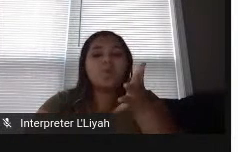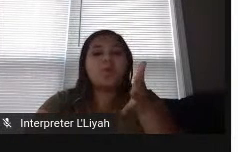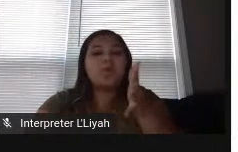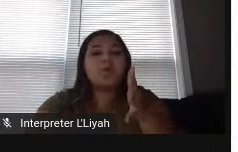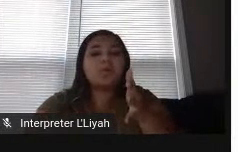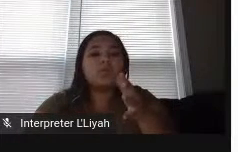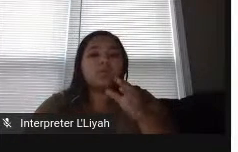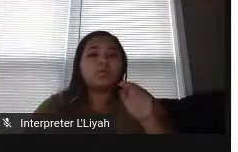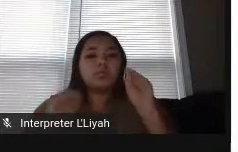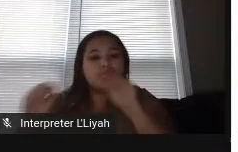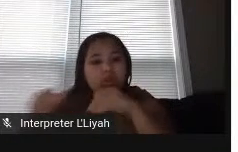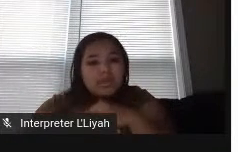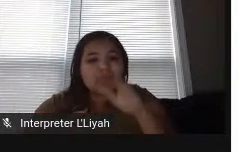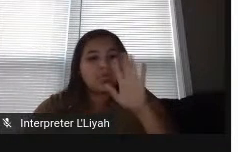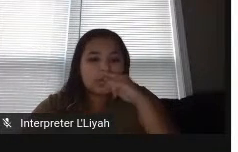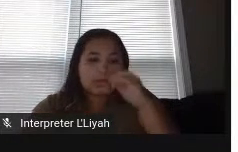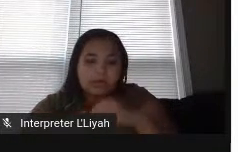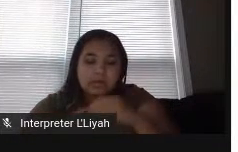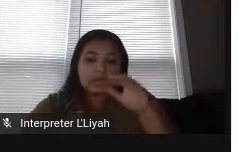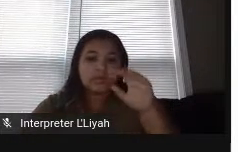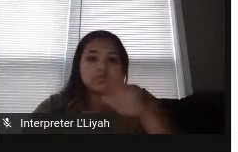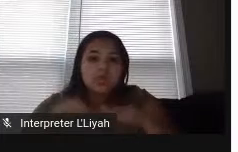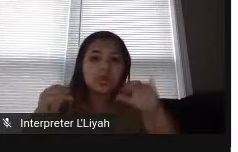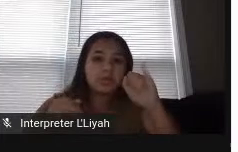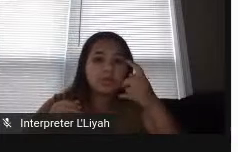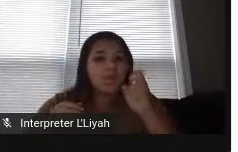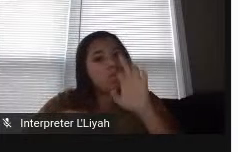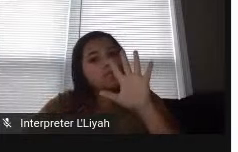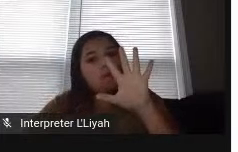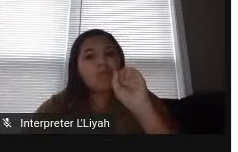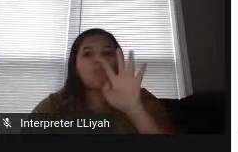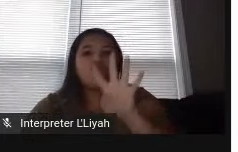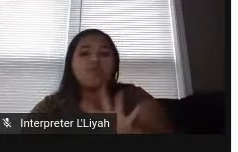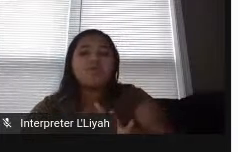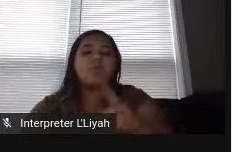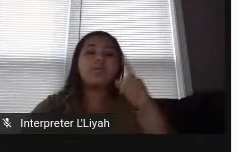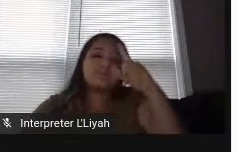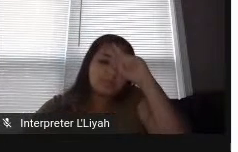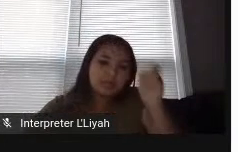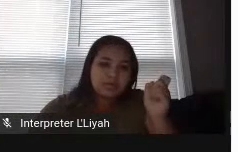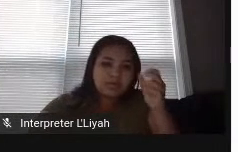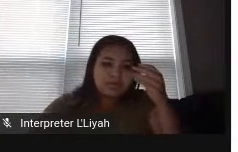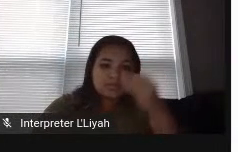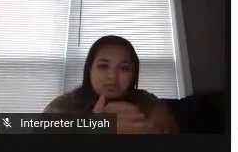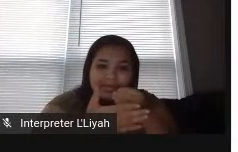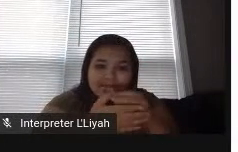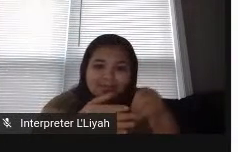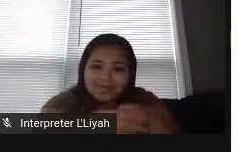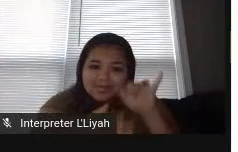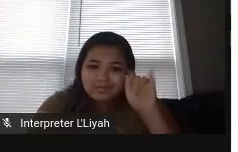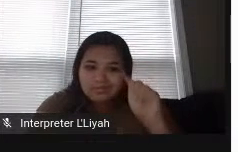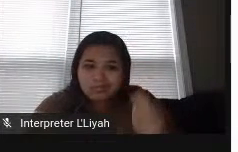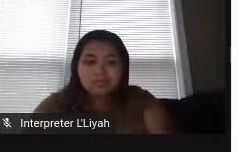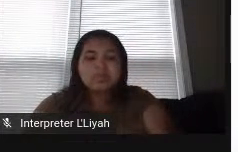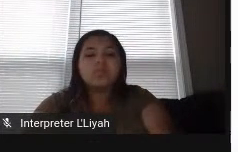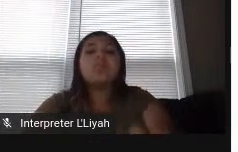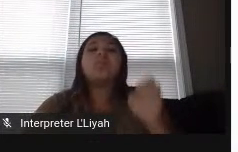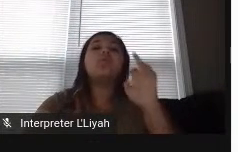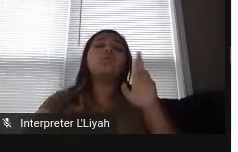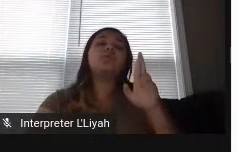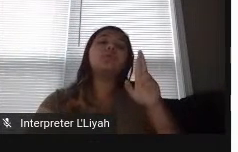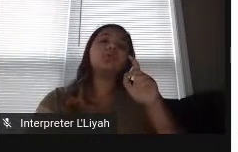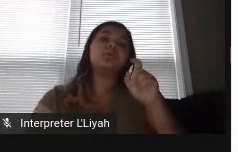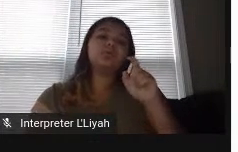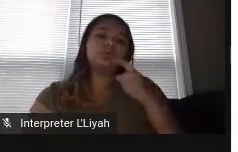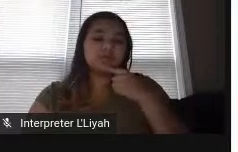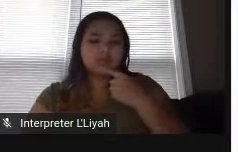will want to put your child on the IEP or 504 because there's money in it. Or